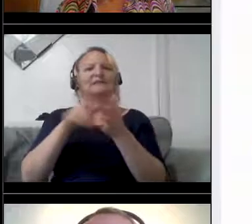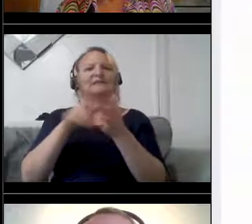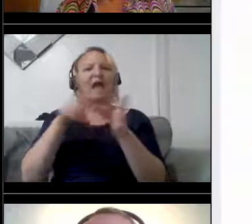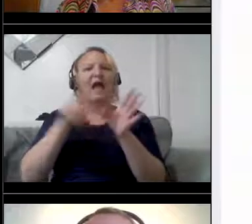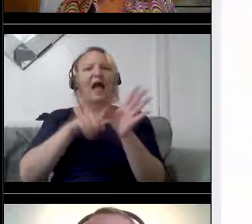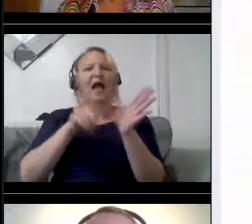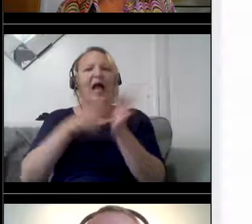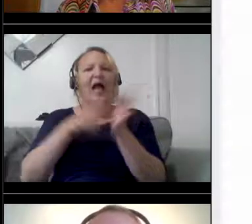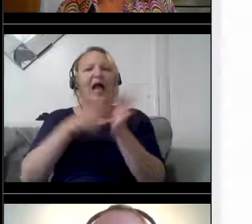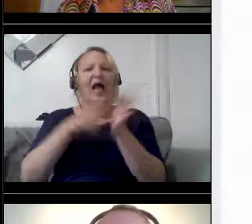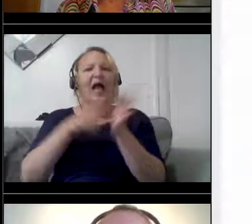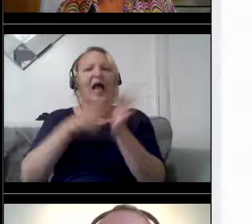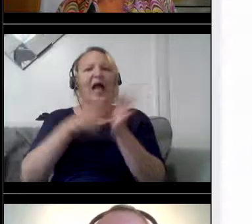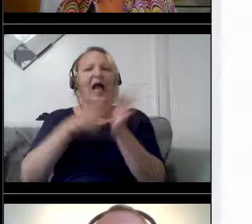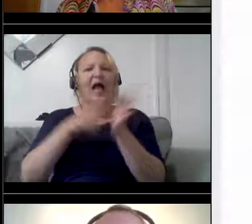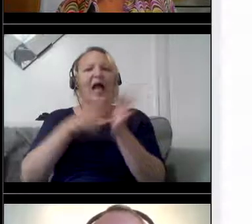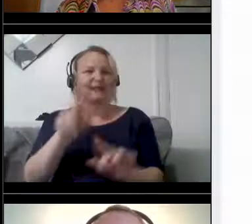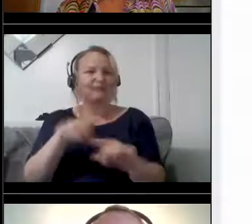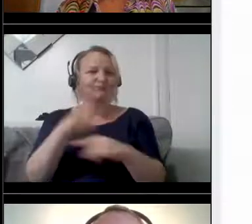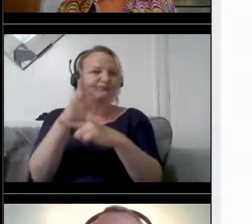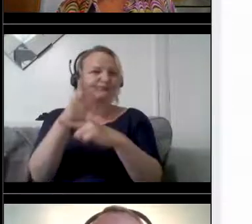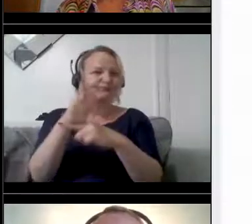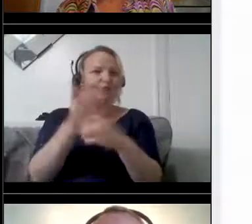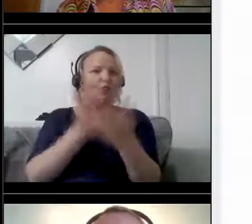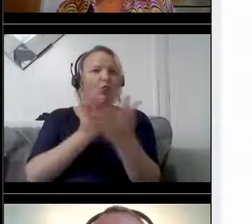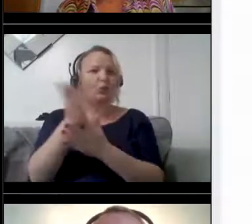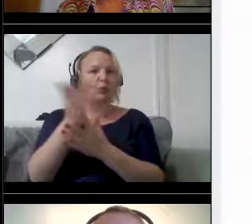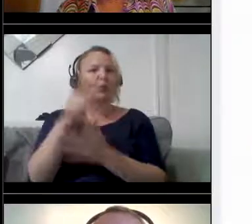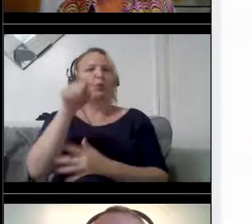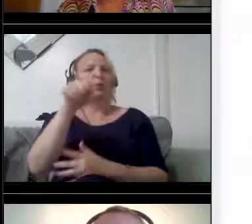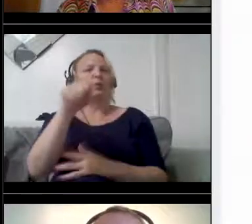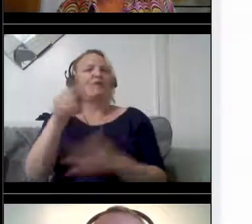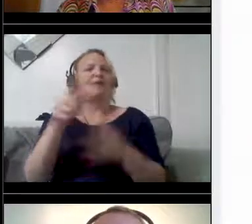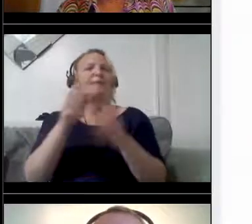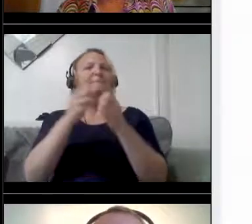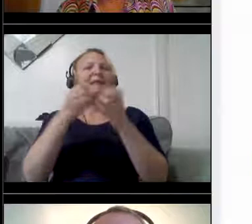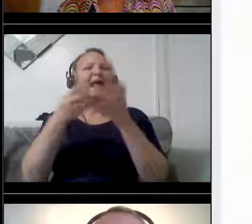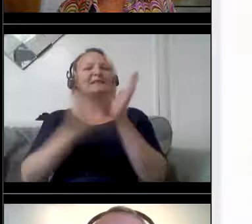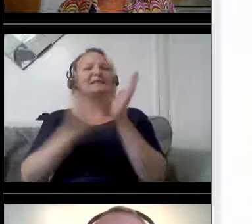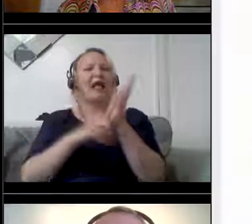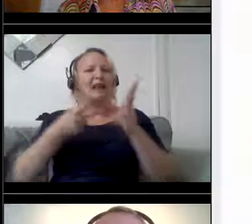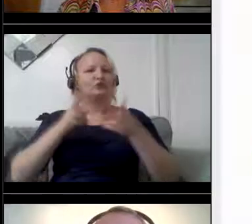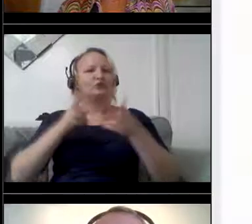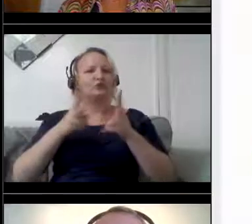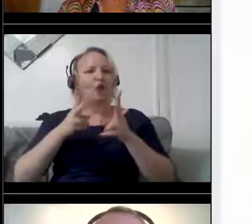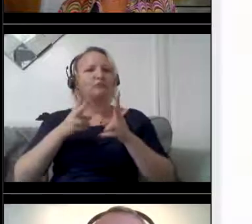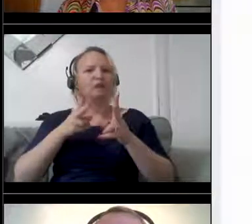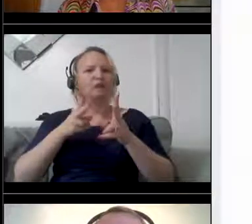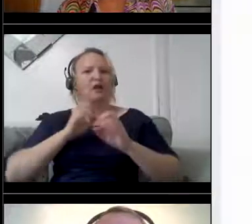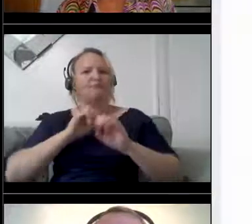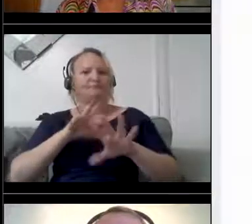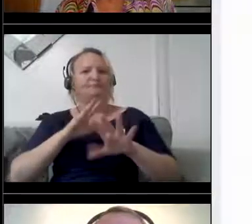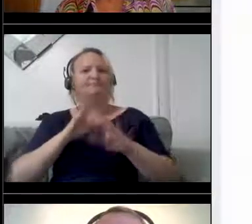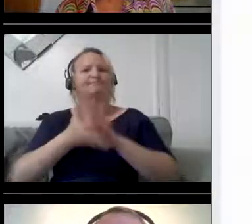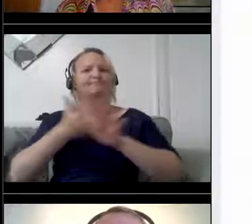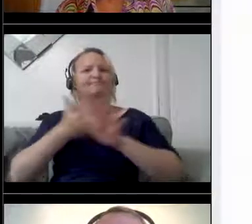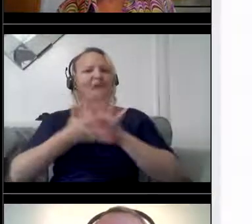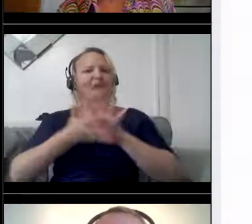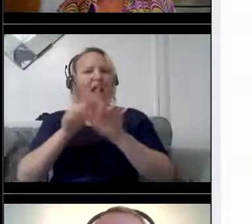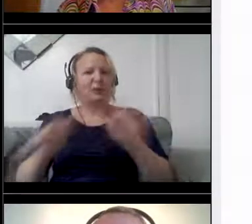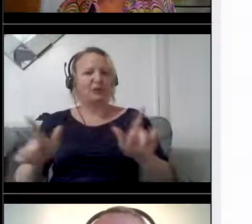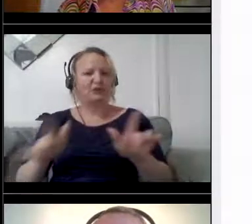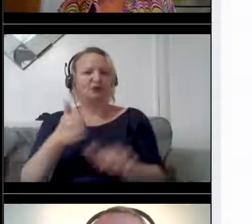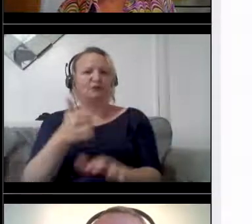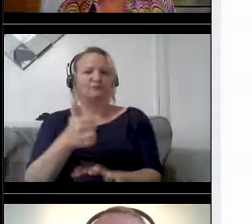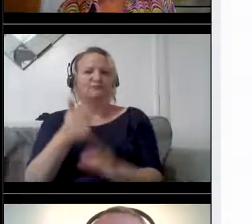see on camera throughout the webinar. Now, they're British Sign Language interpreters and will be providing sign language translation for all of